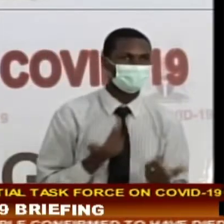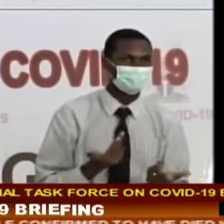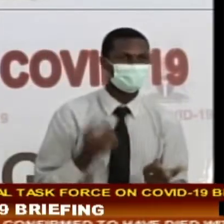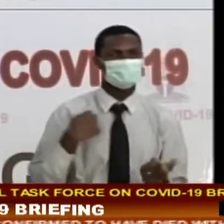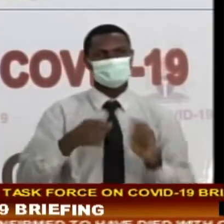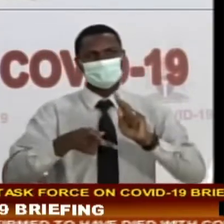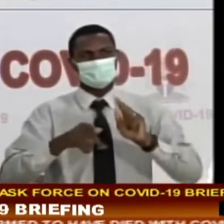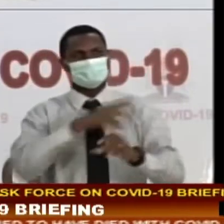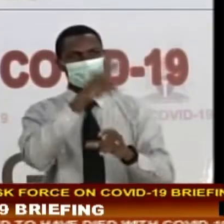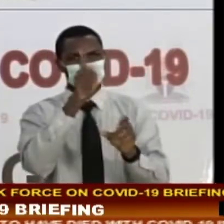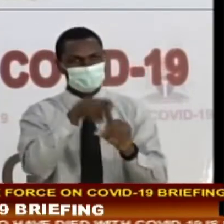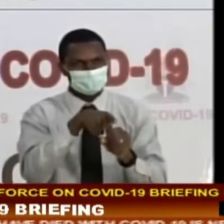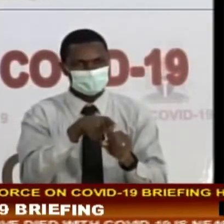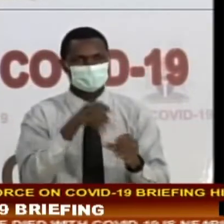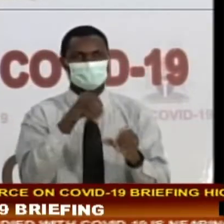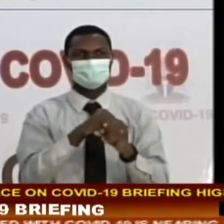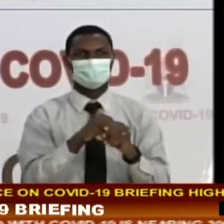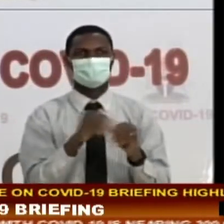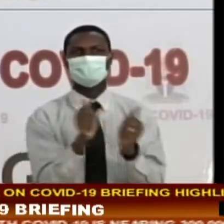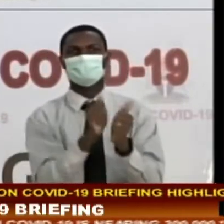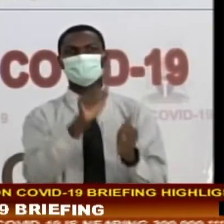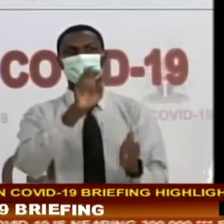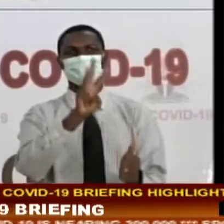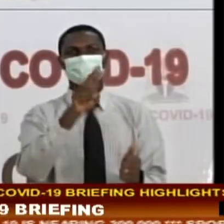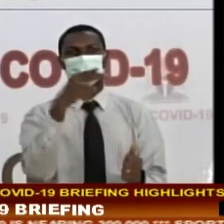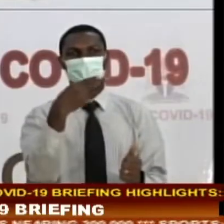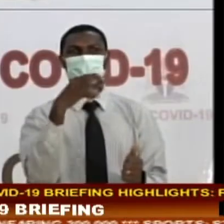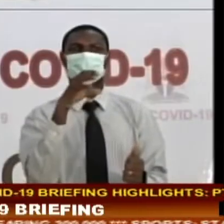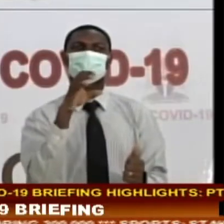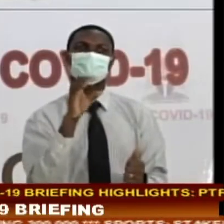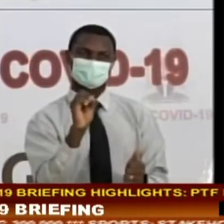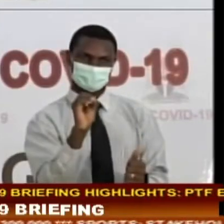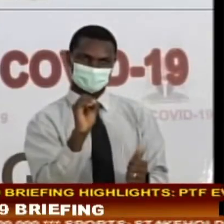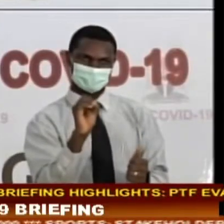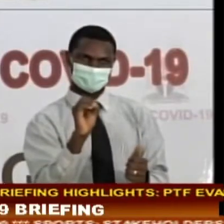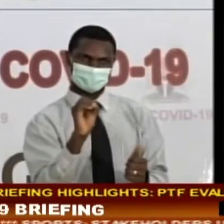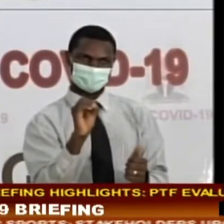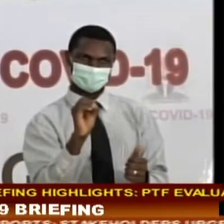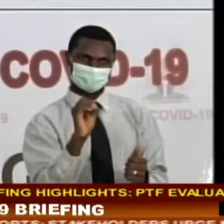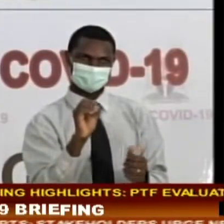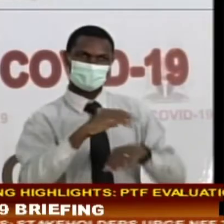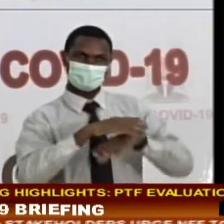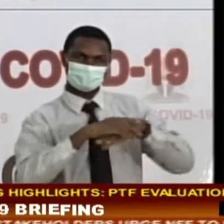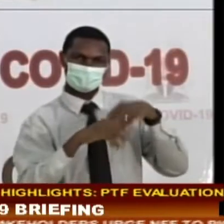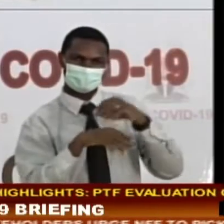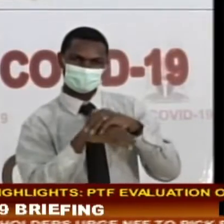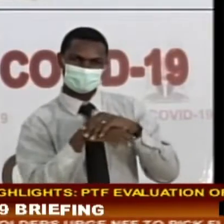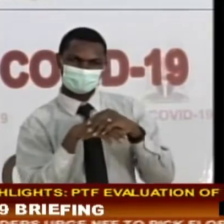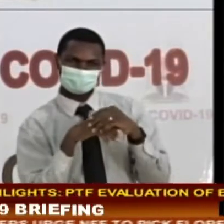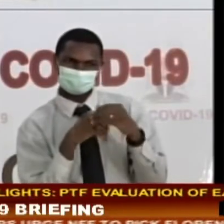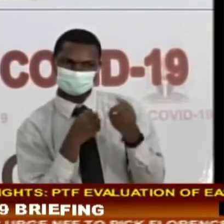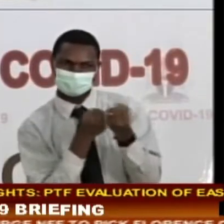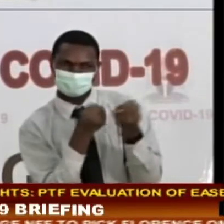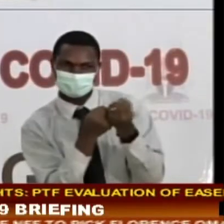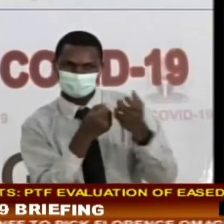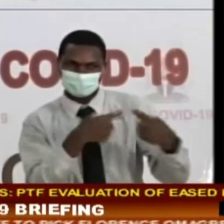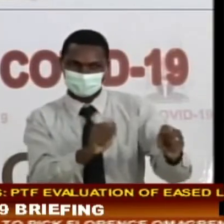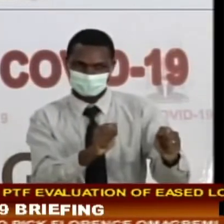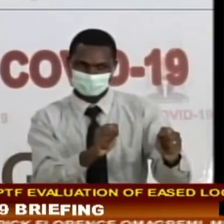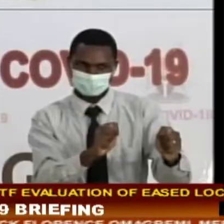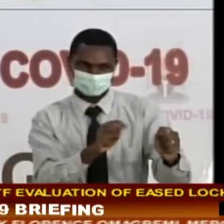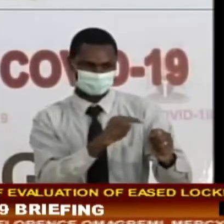in the World Health Organization solidarity trial what does a solidarity trial means it means that no country on its own will have